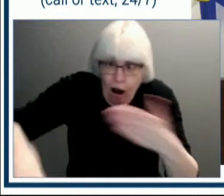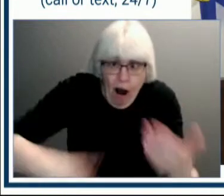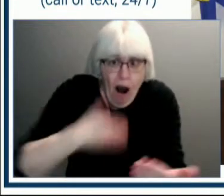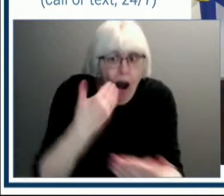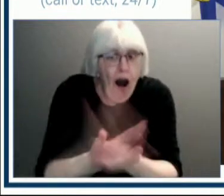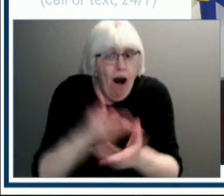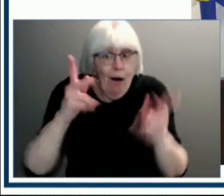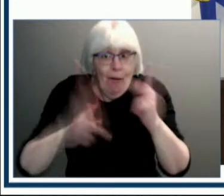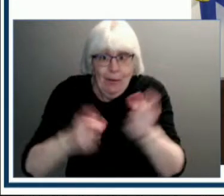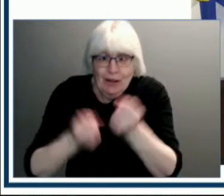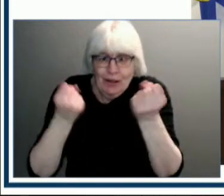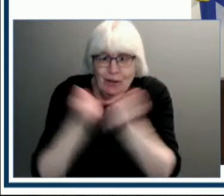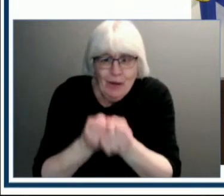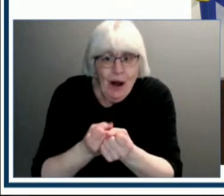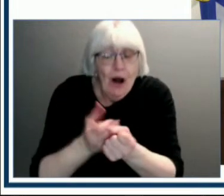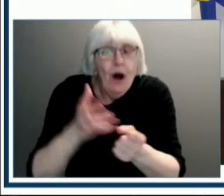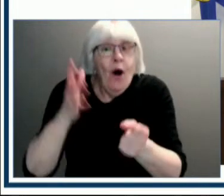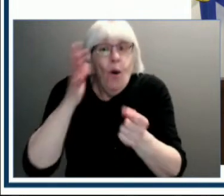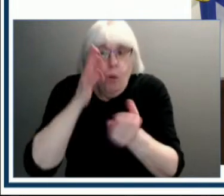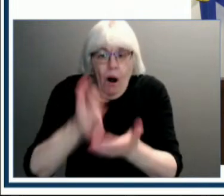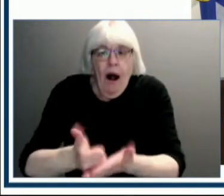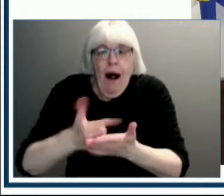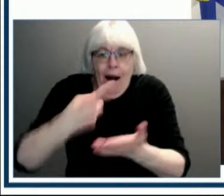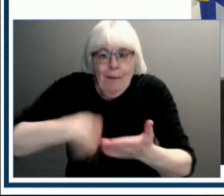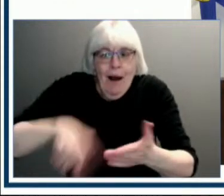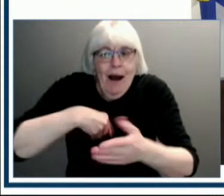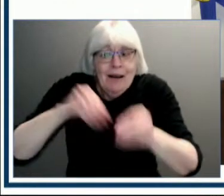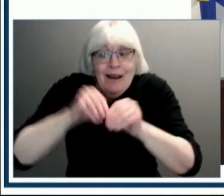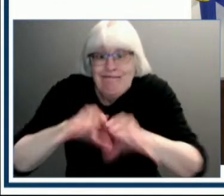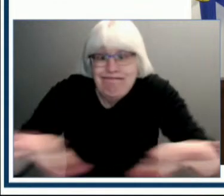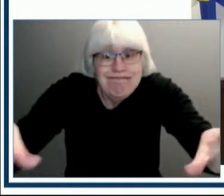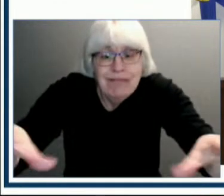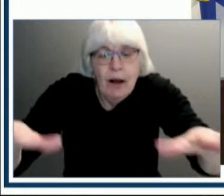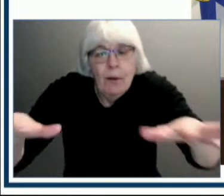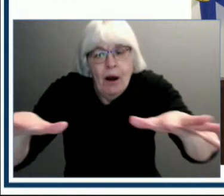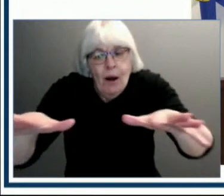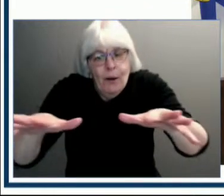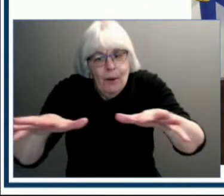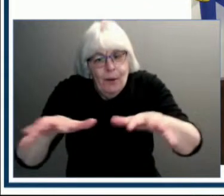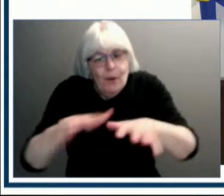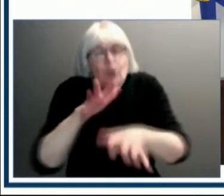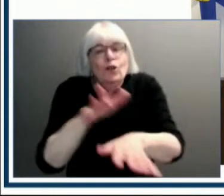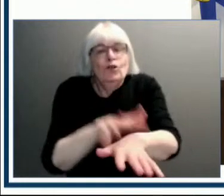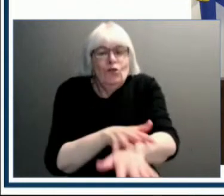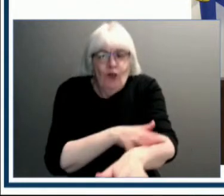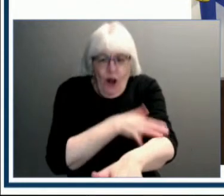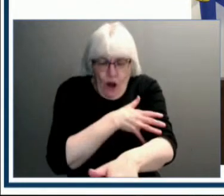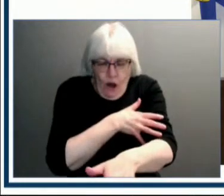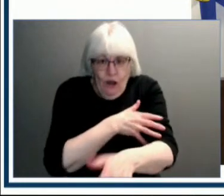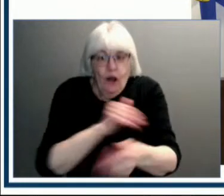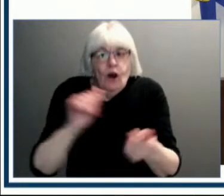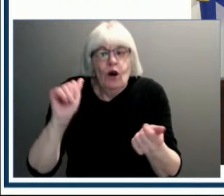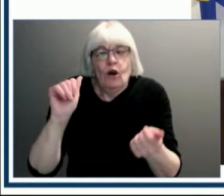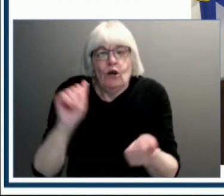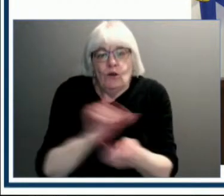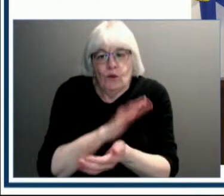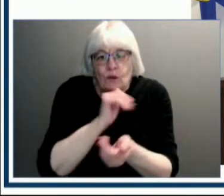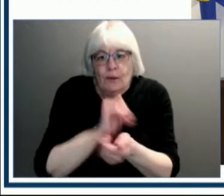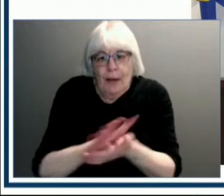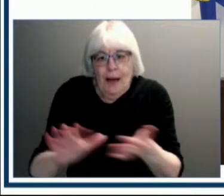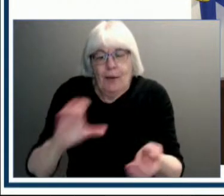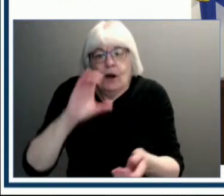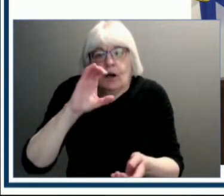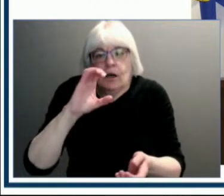Next, we'll go to John McPhee from the Chronicle Herald. Go ahead, John. Thank you. This is for